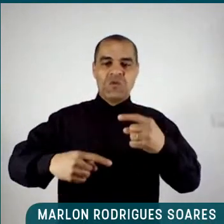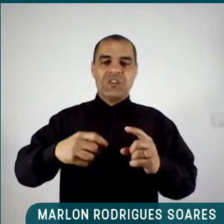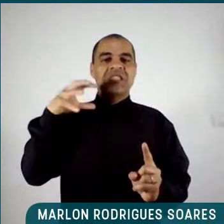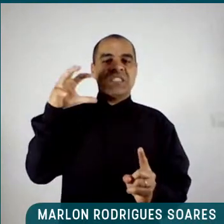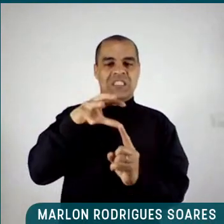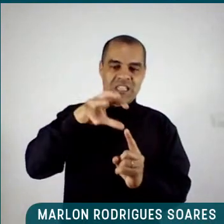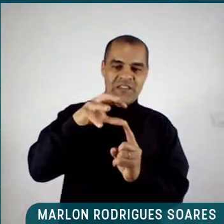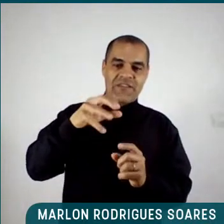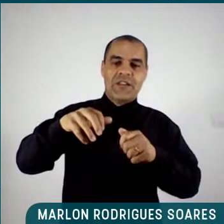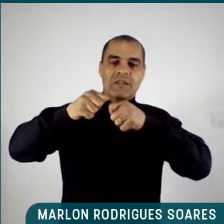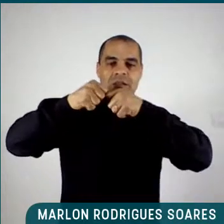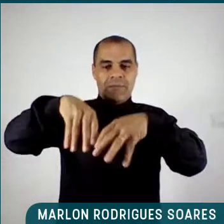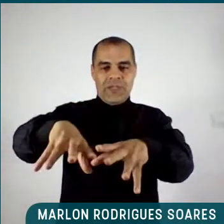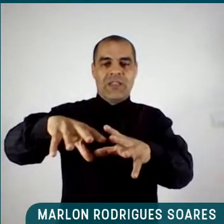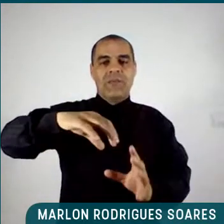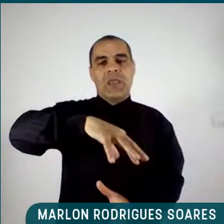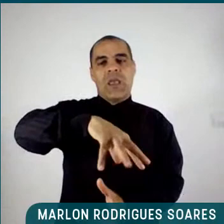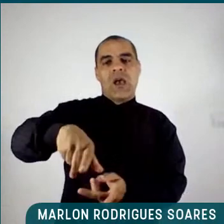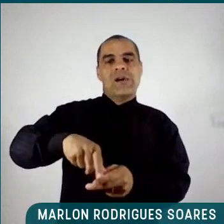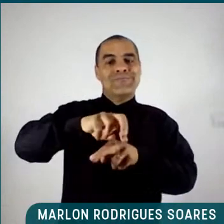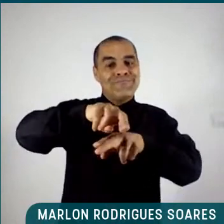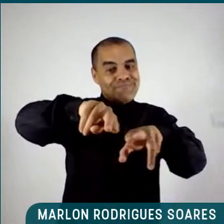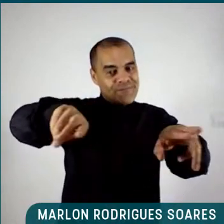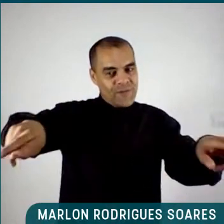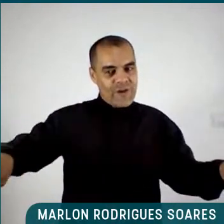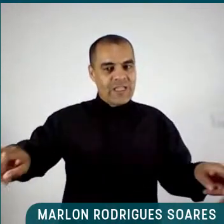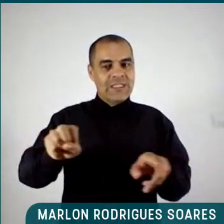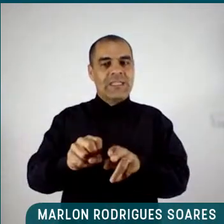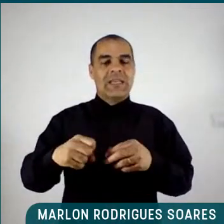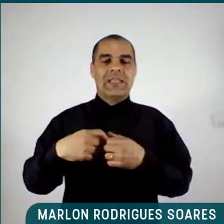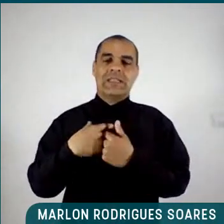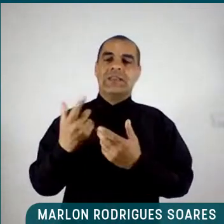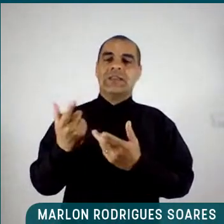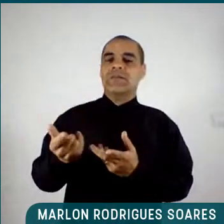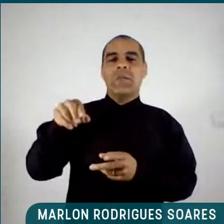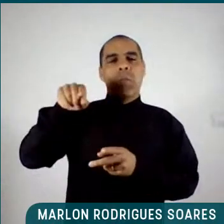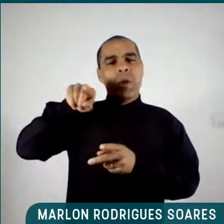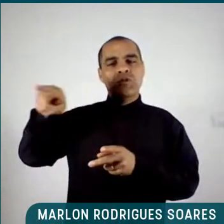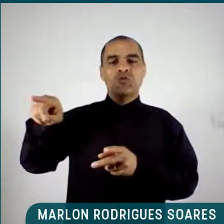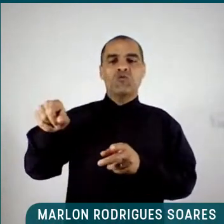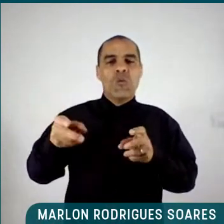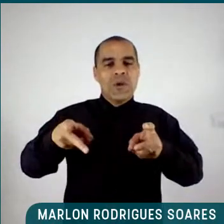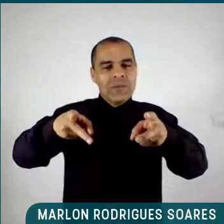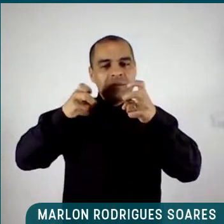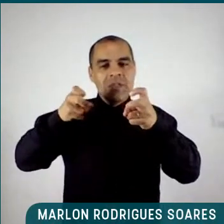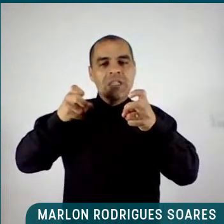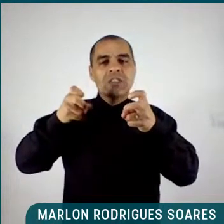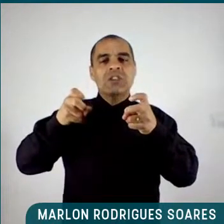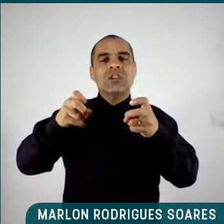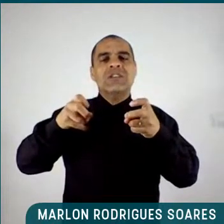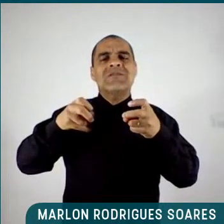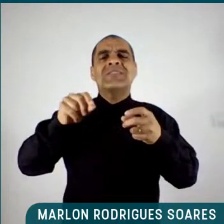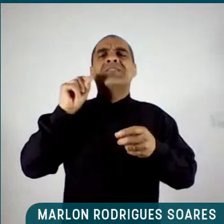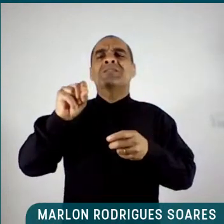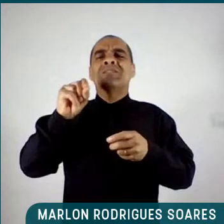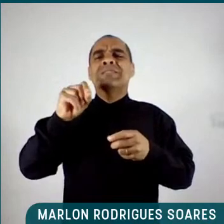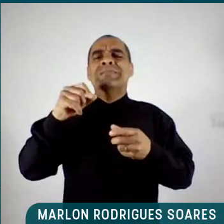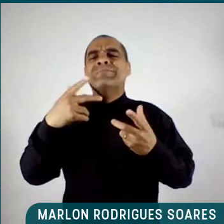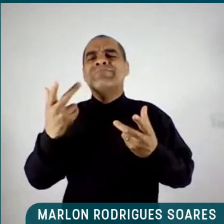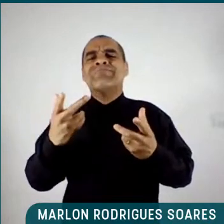scientist. We have been talking about these effects of the pandemic in several areas. Que potenciais